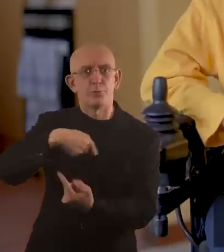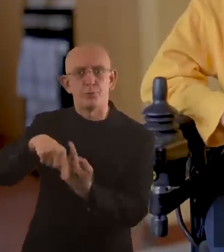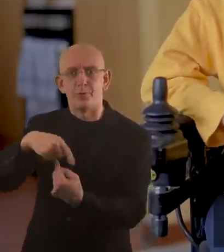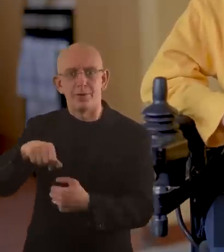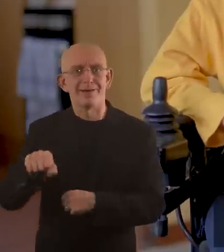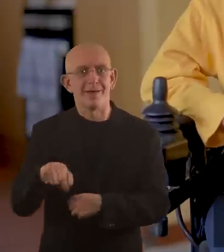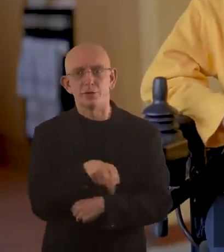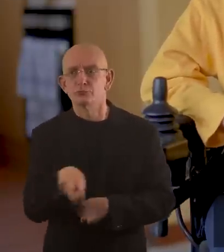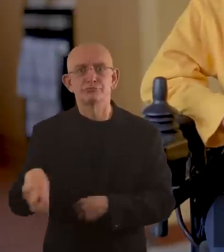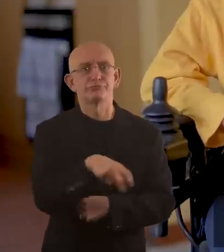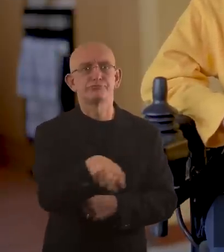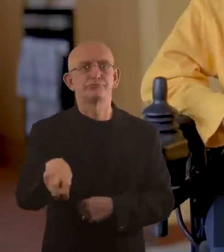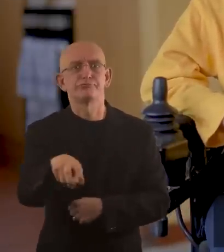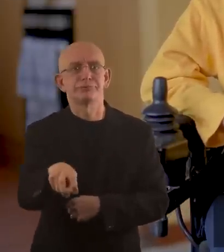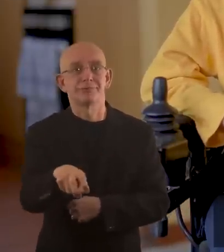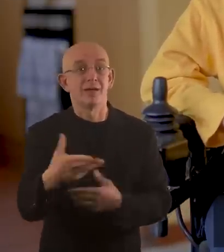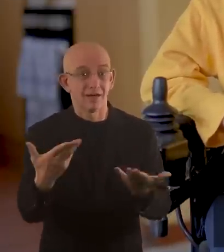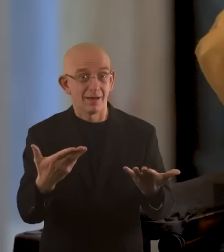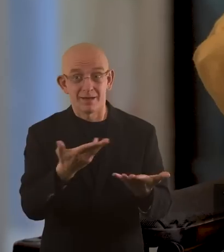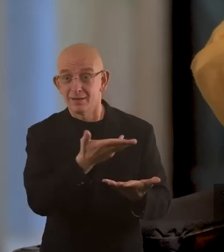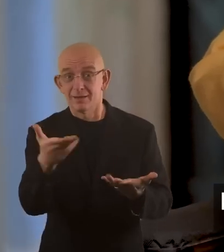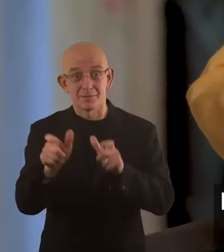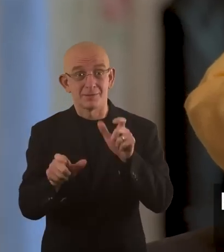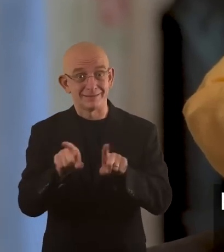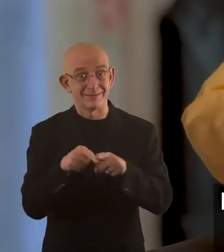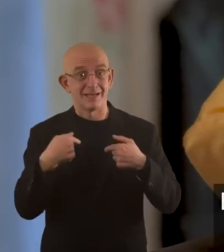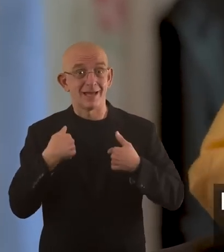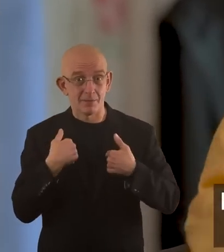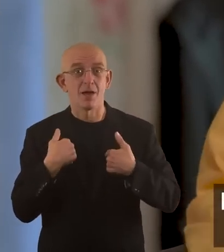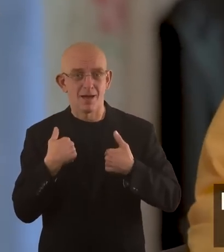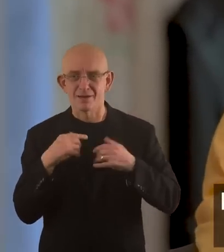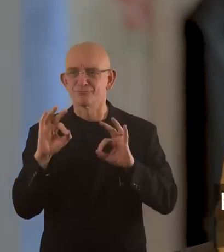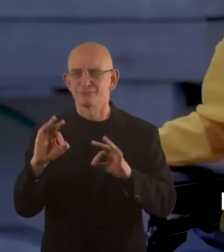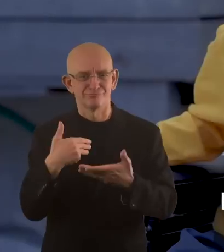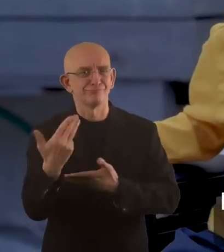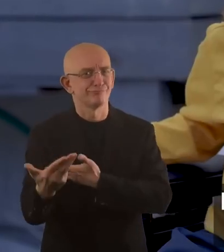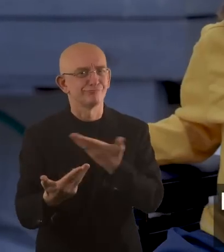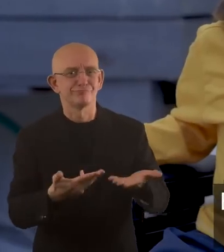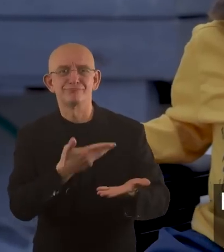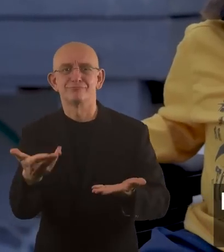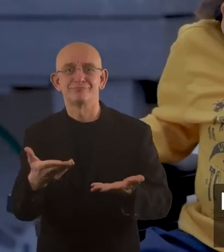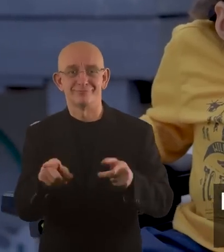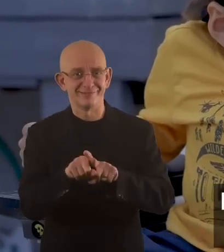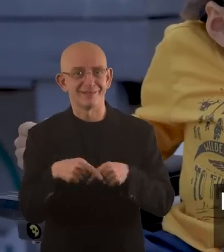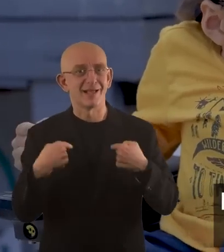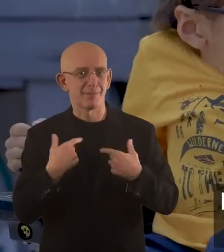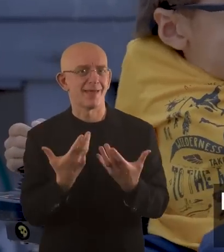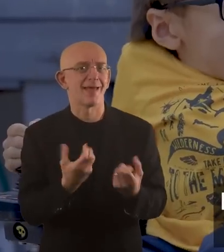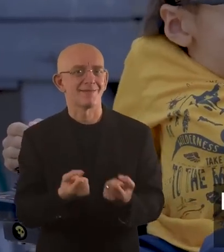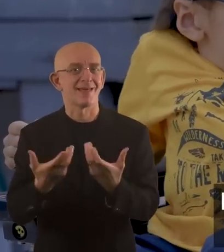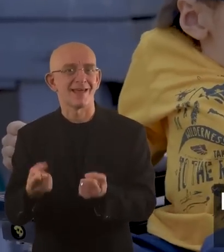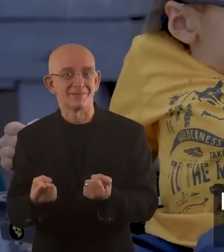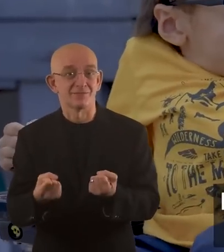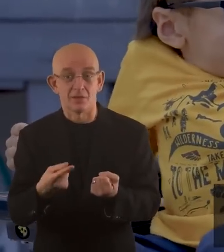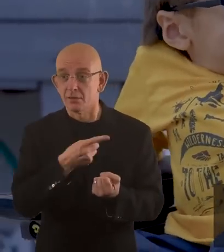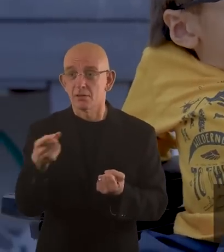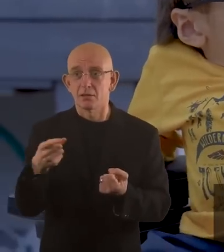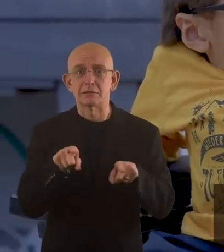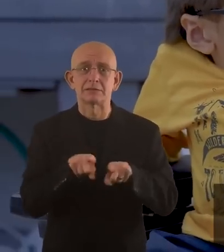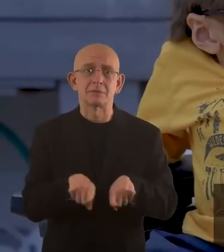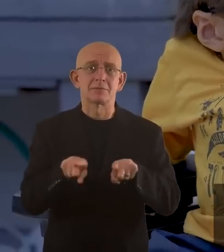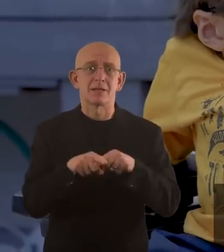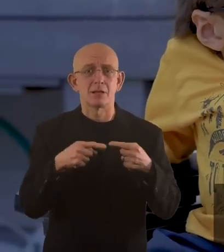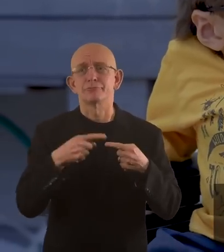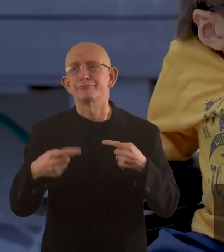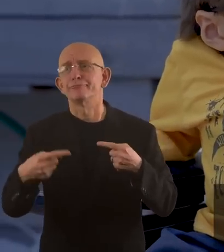grade can get around easier and quicker. Eventually, through people like me or things like this, like I